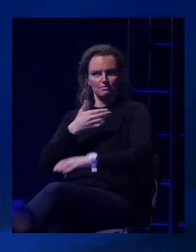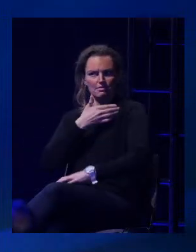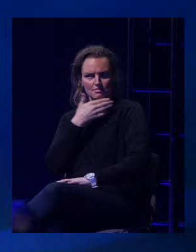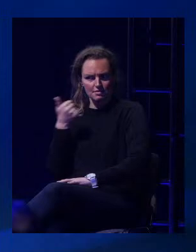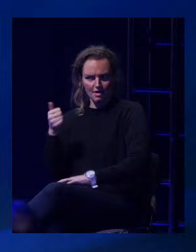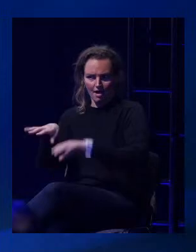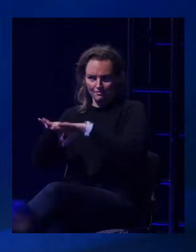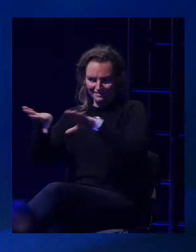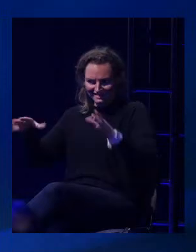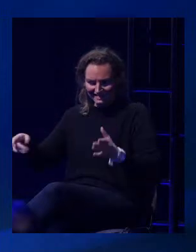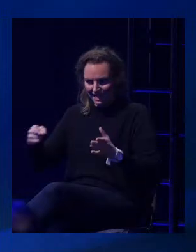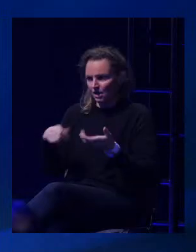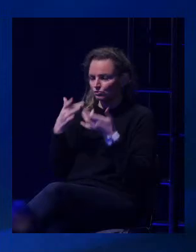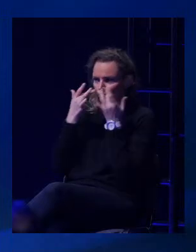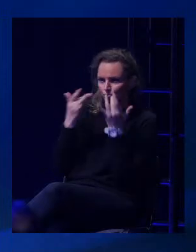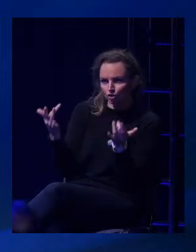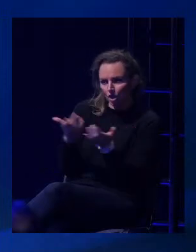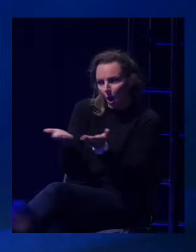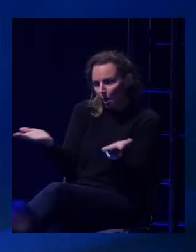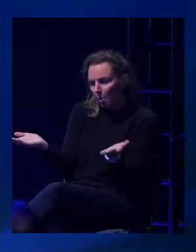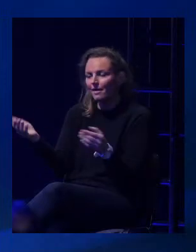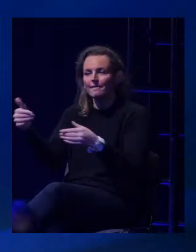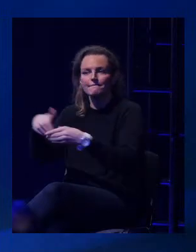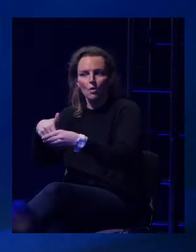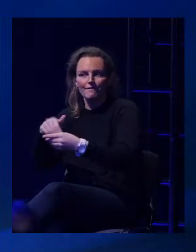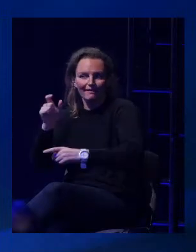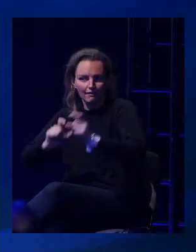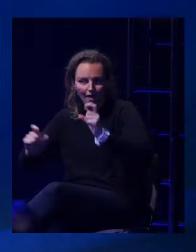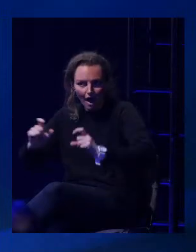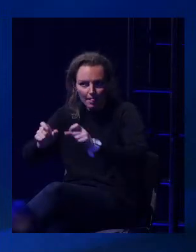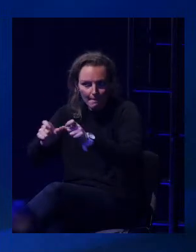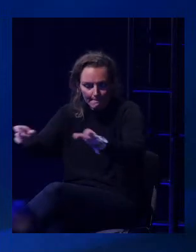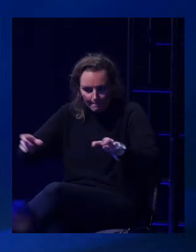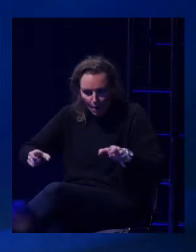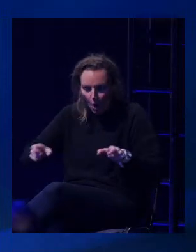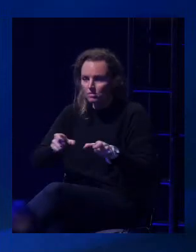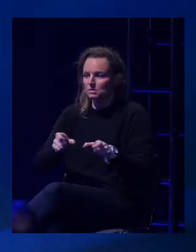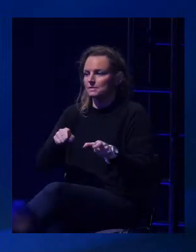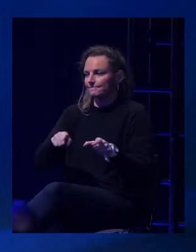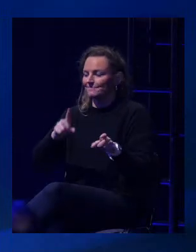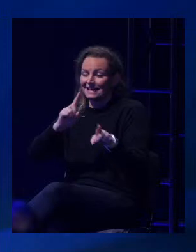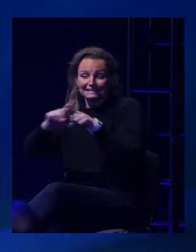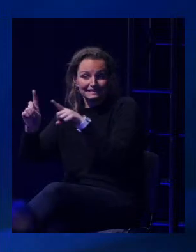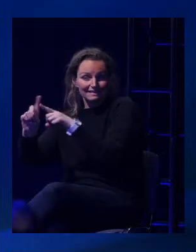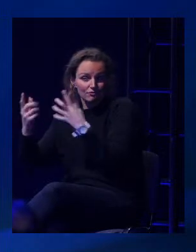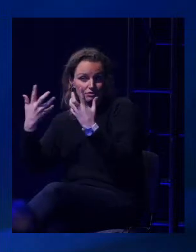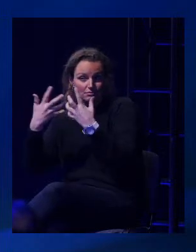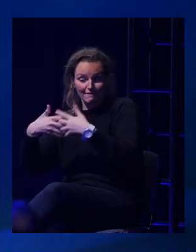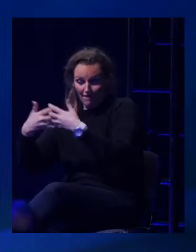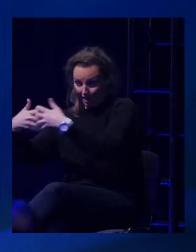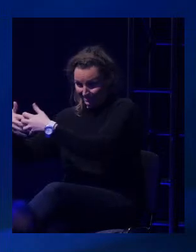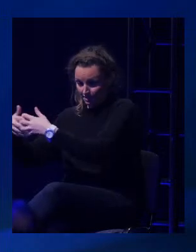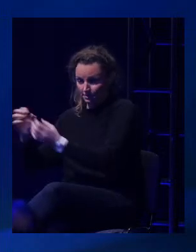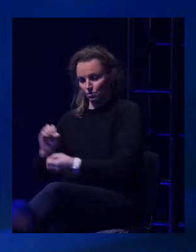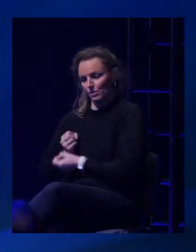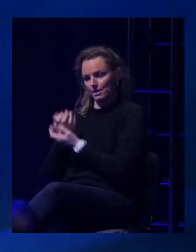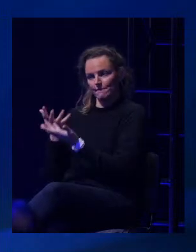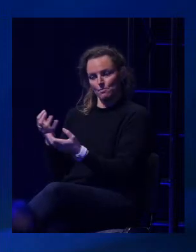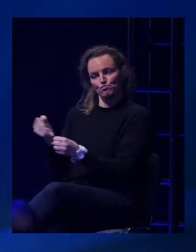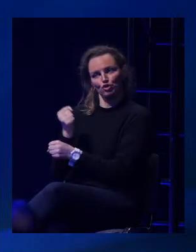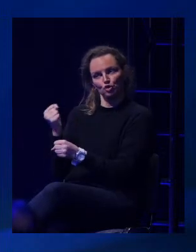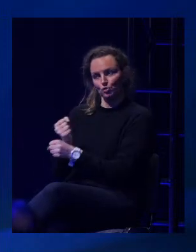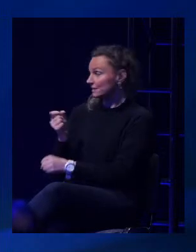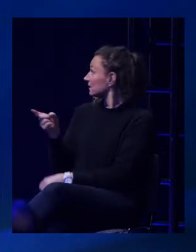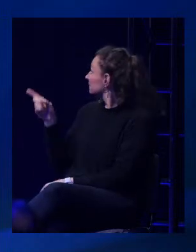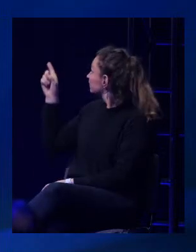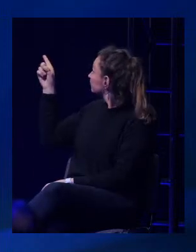is a DIT cart involving ColorBox, involving the Bridge Live, and a number of other devices that we produced that you can see in this image. And